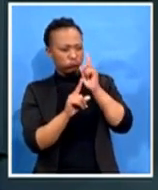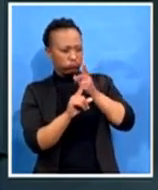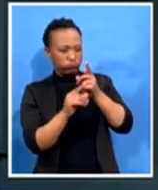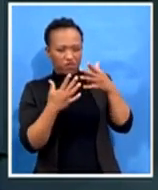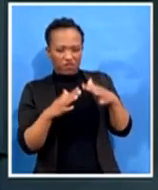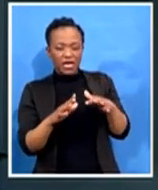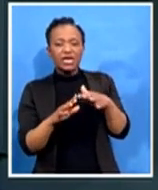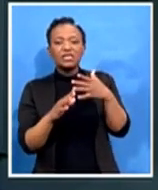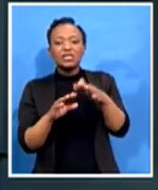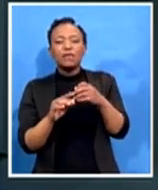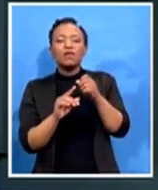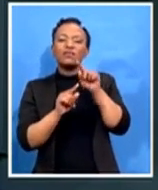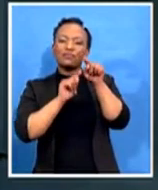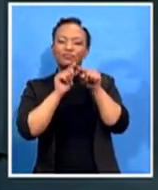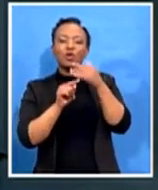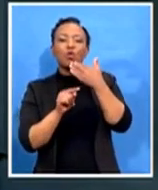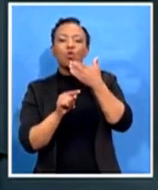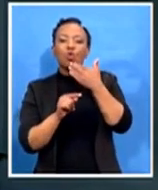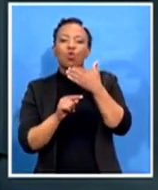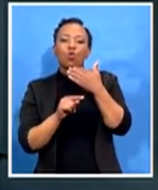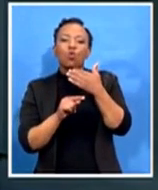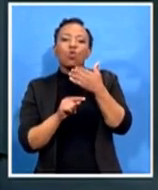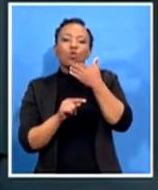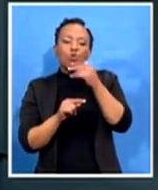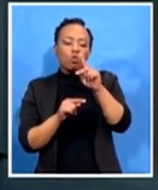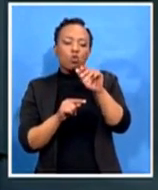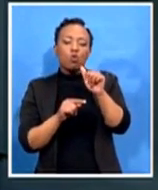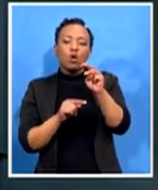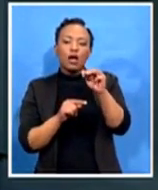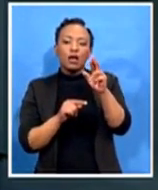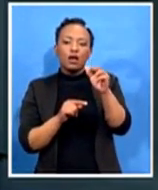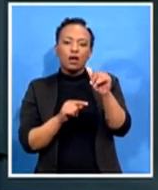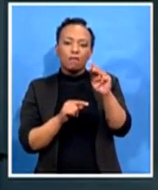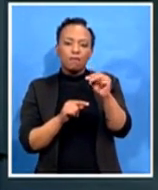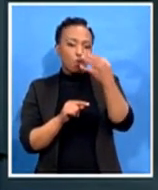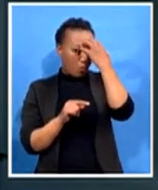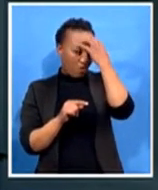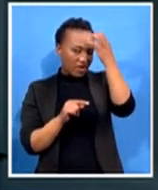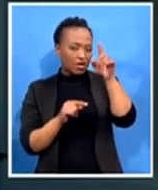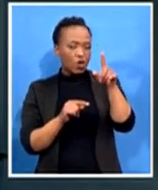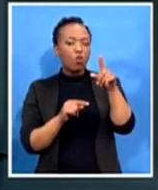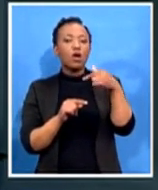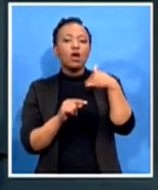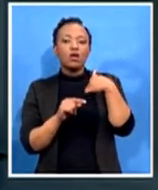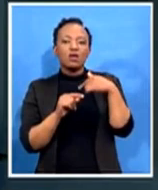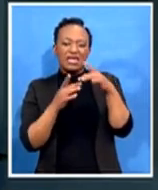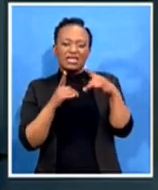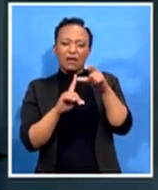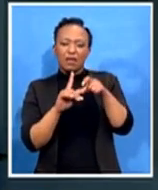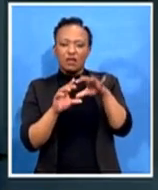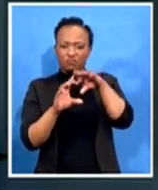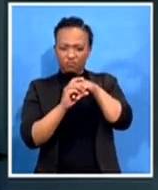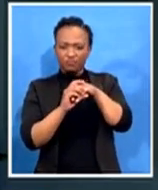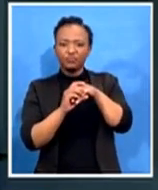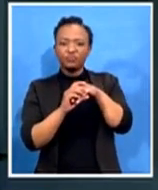Salim Abdul Karim, who is the chair of the ministerial committee here in South Africa, saying that the hospitals here is